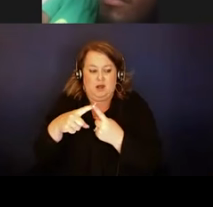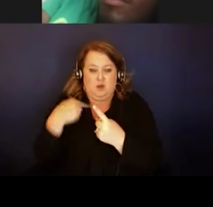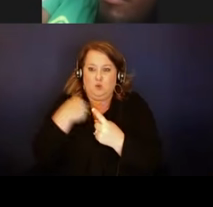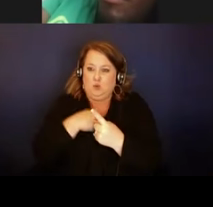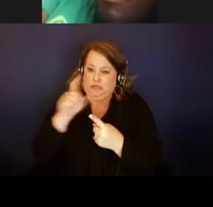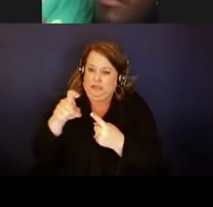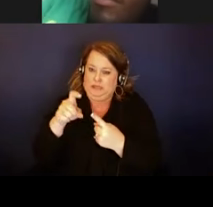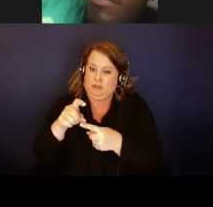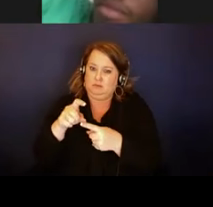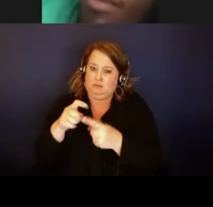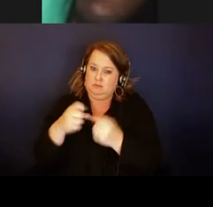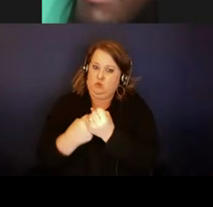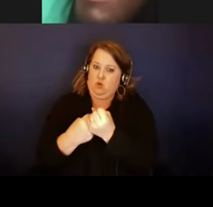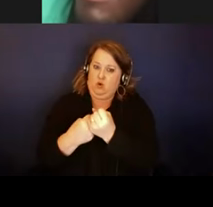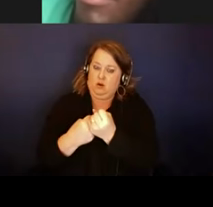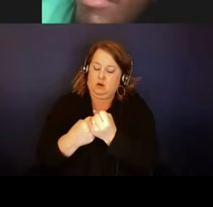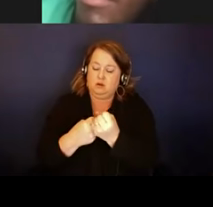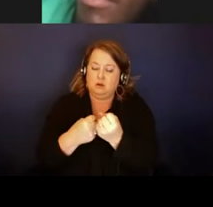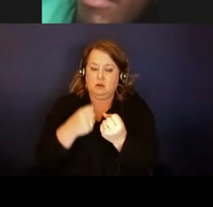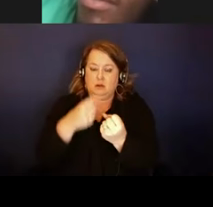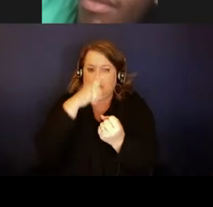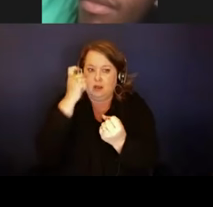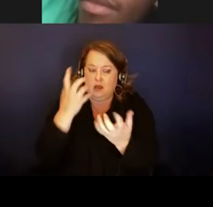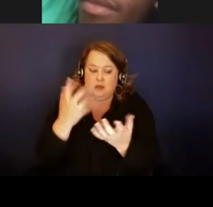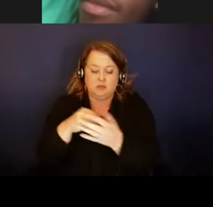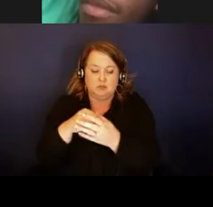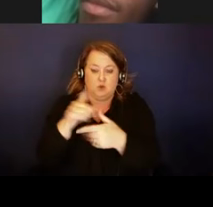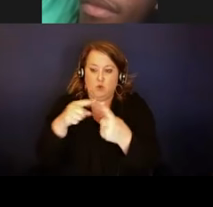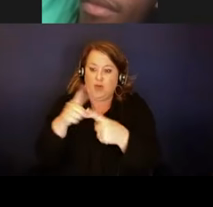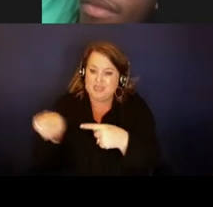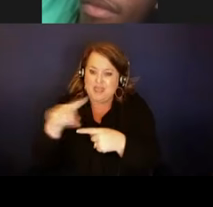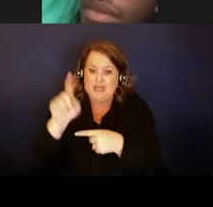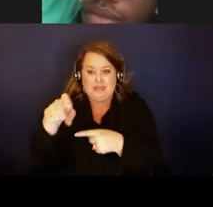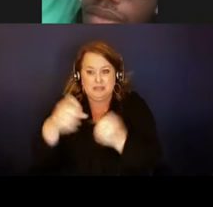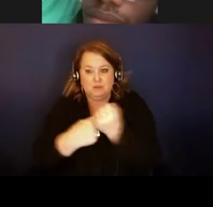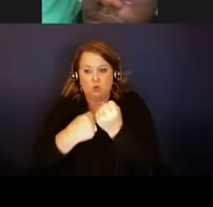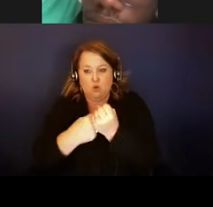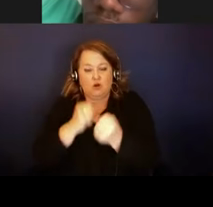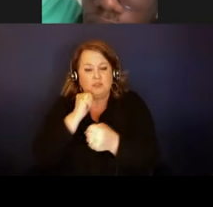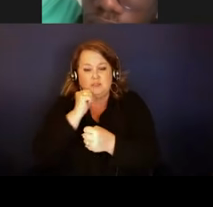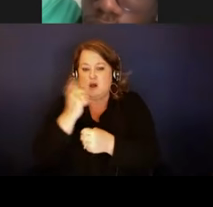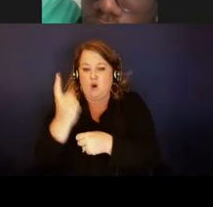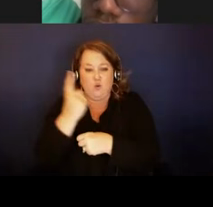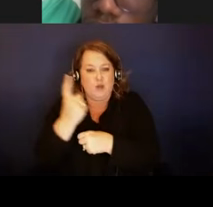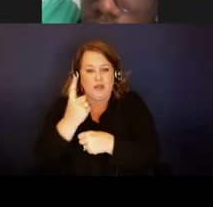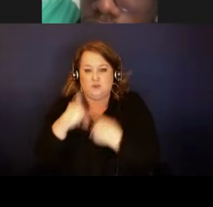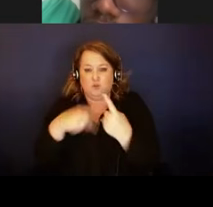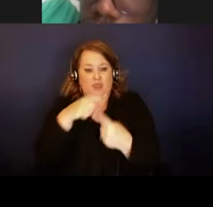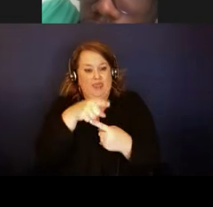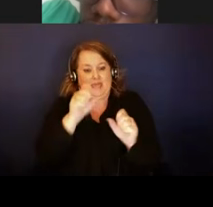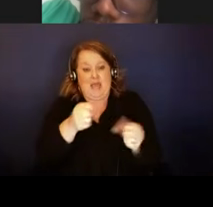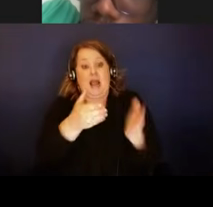support, because when they need support, it's not a time when they can ask for